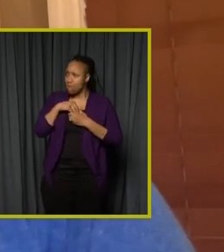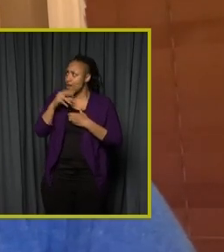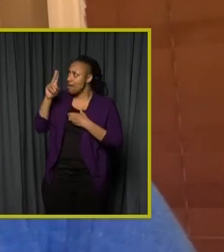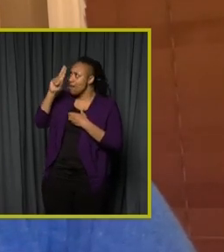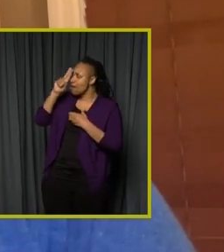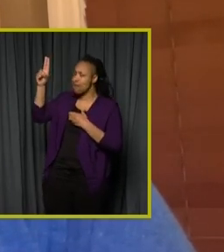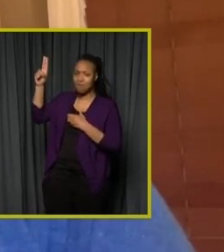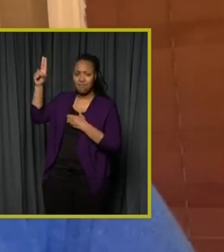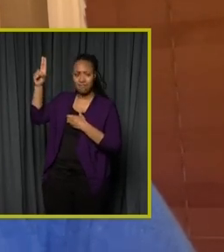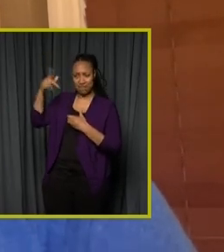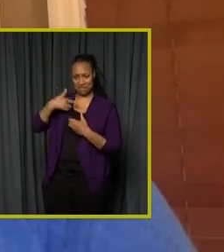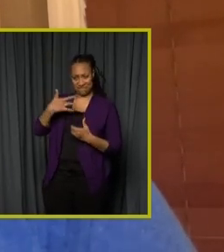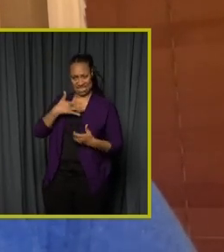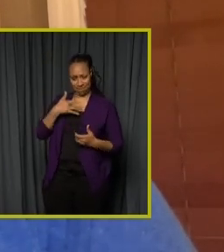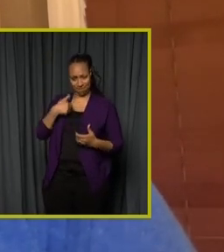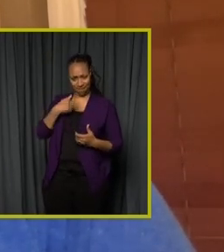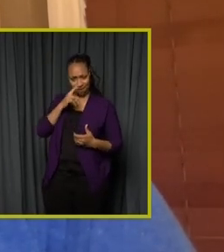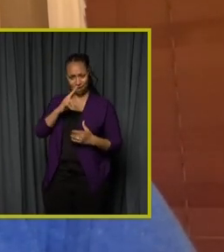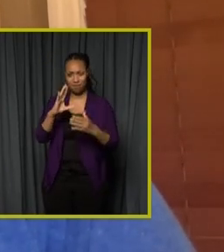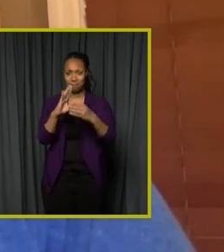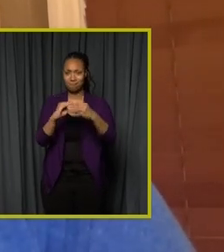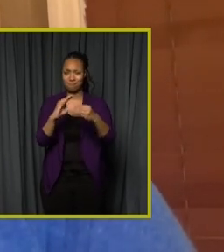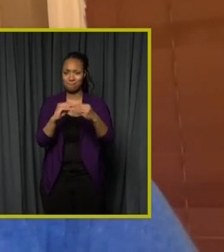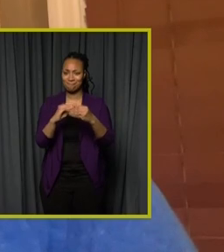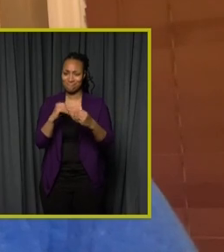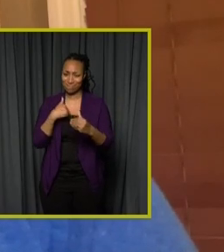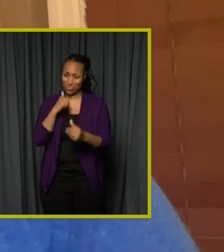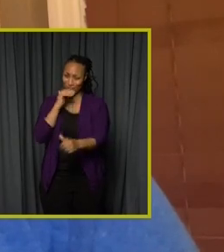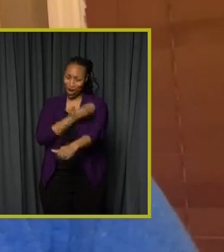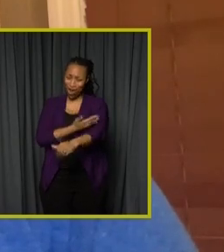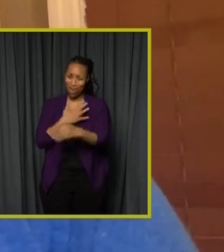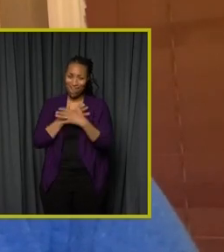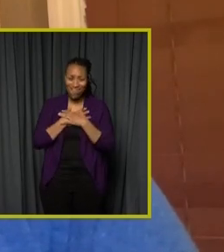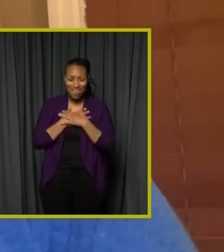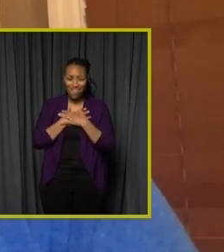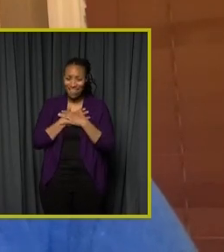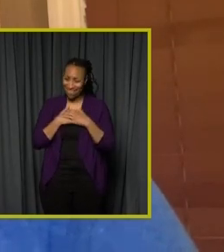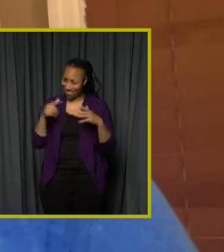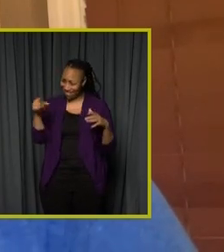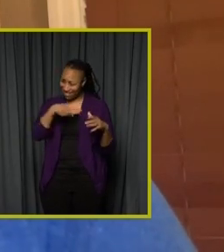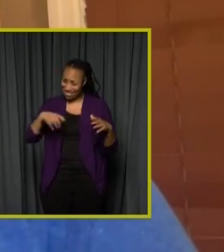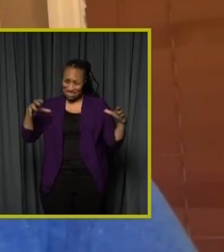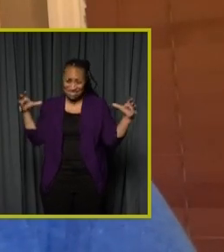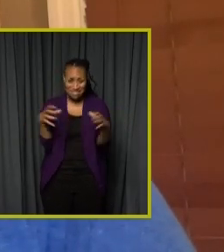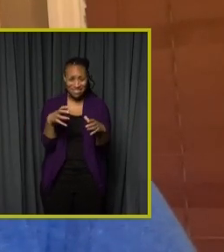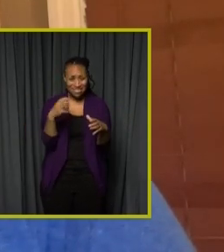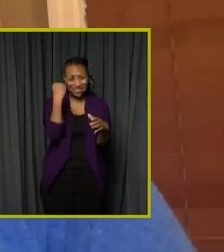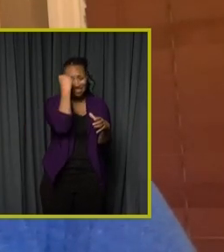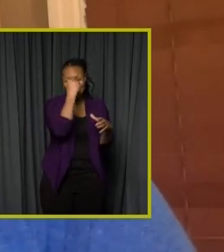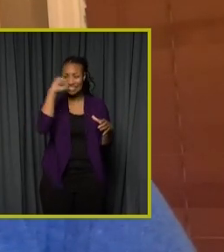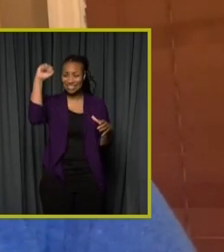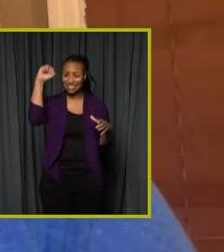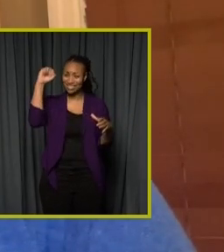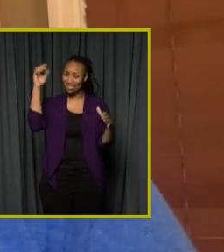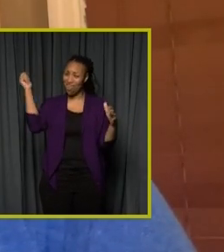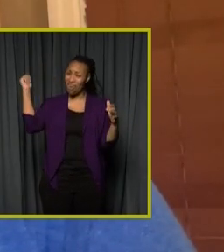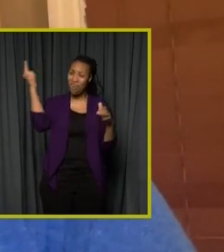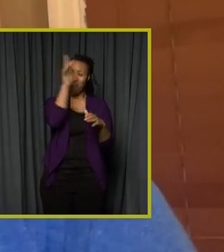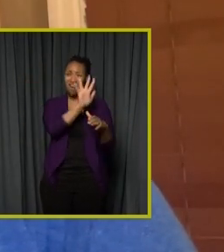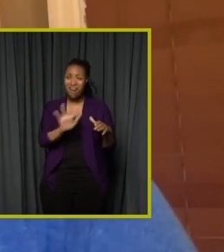people's campaign, a national call for moral revival, and stand with the